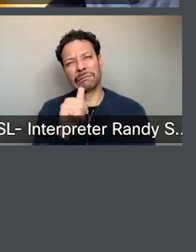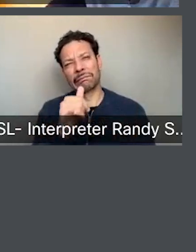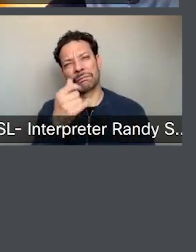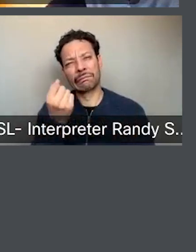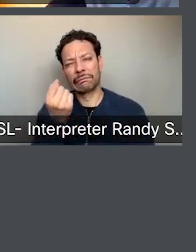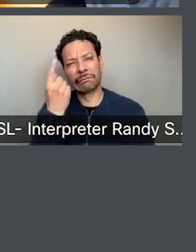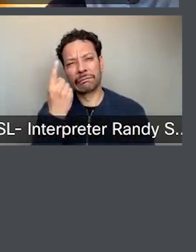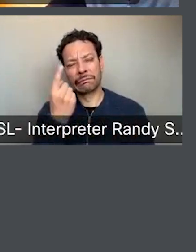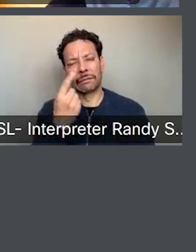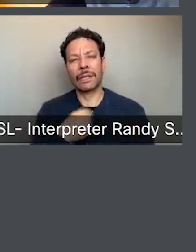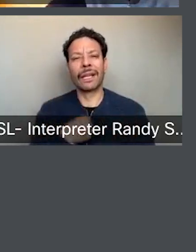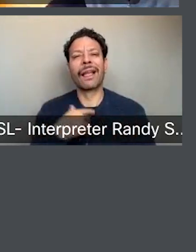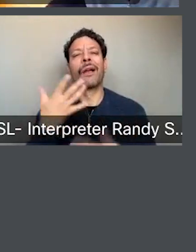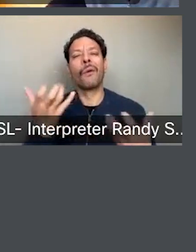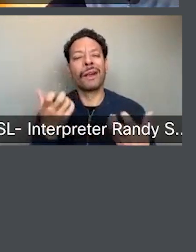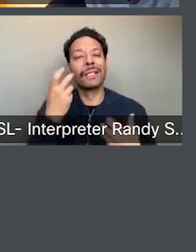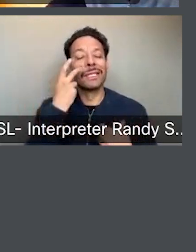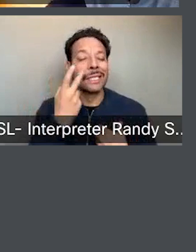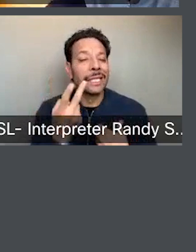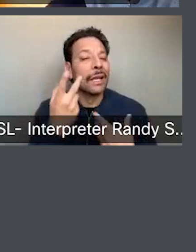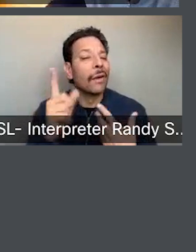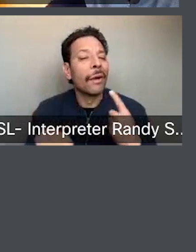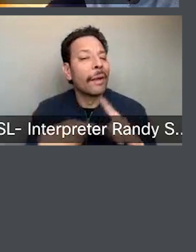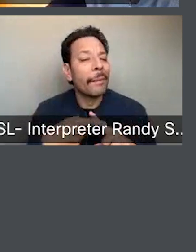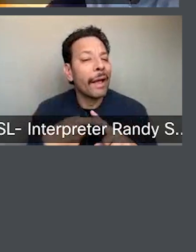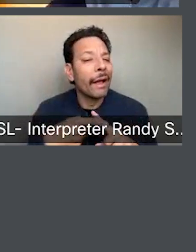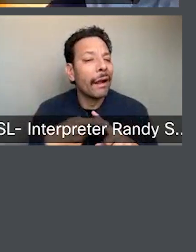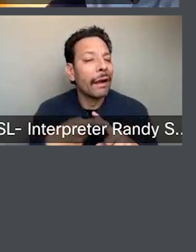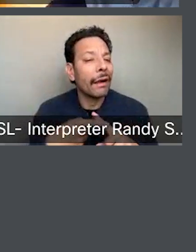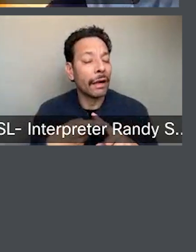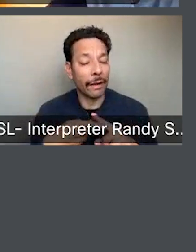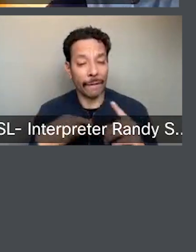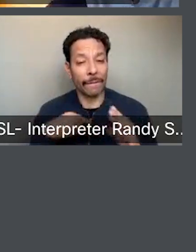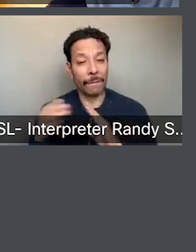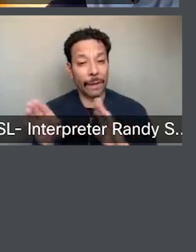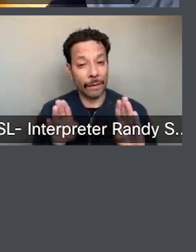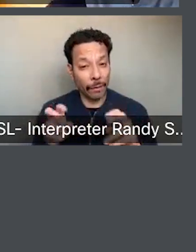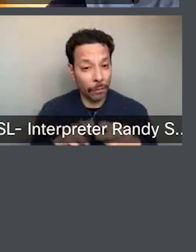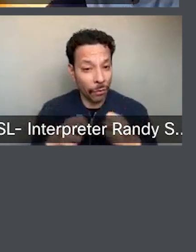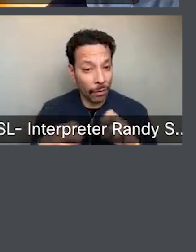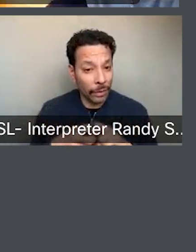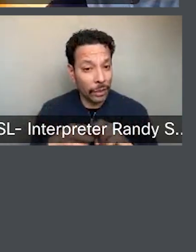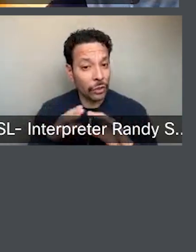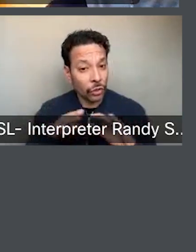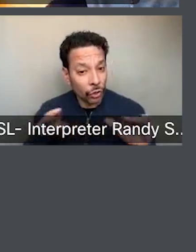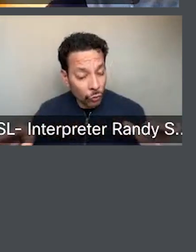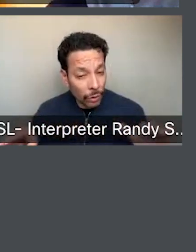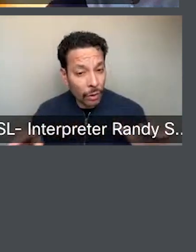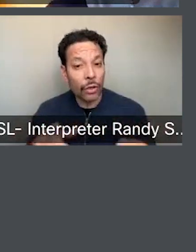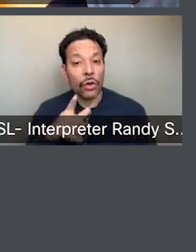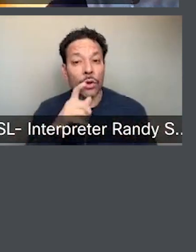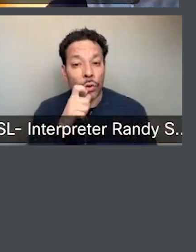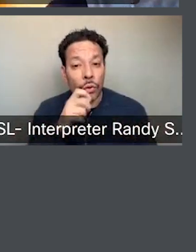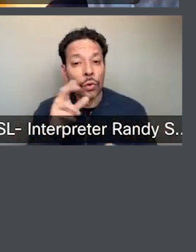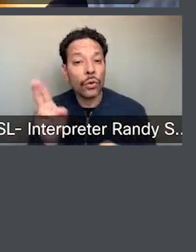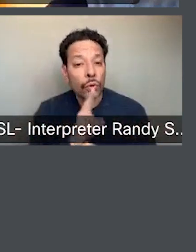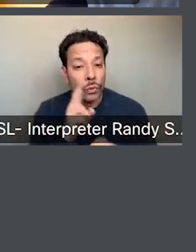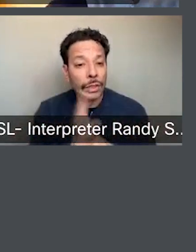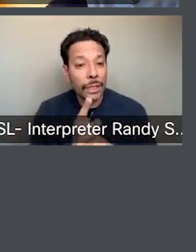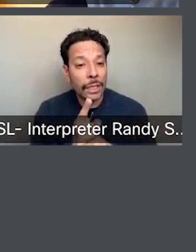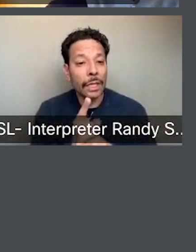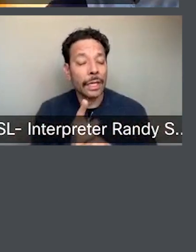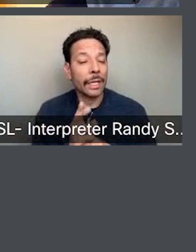I would like to see what about are there behavior problems in children who are using some